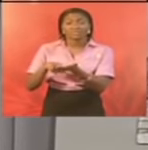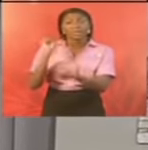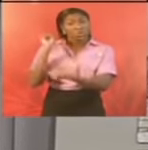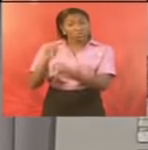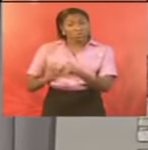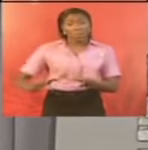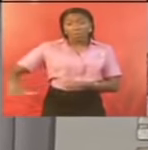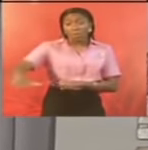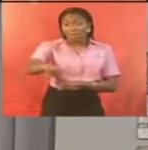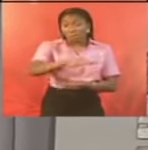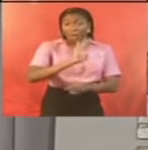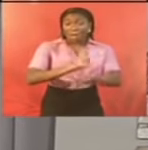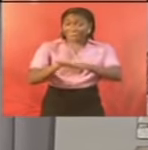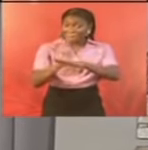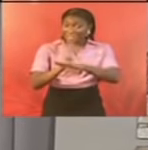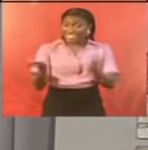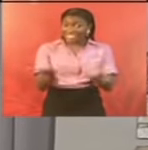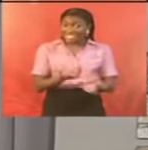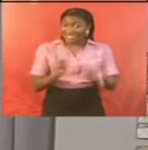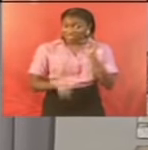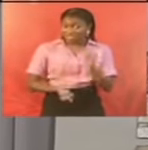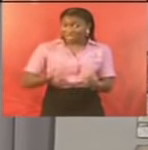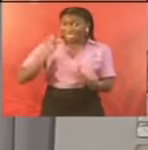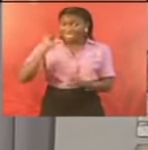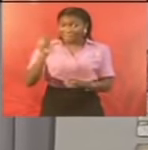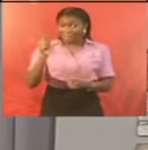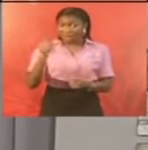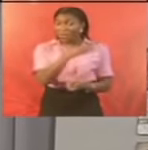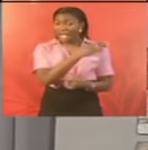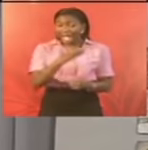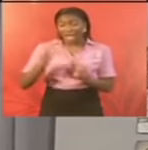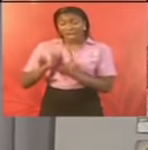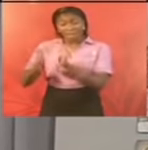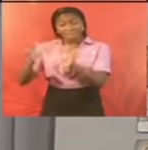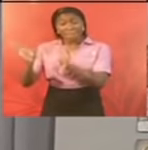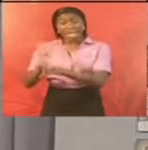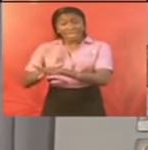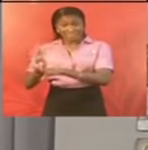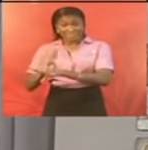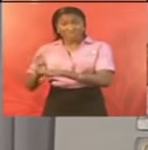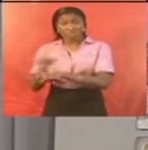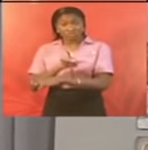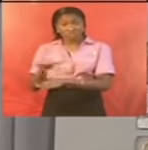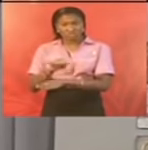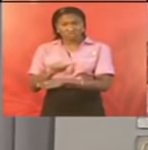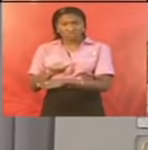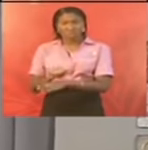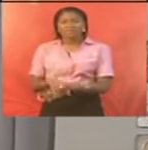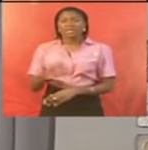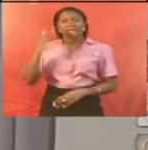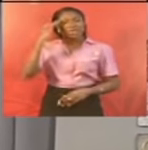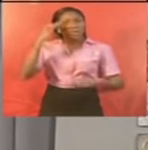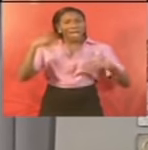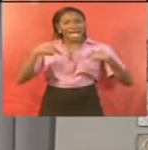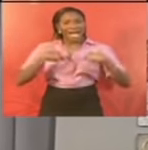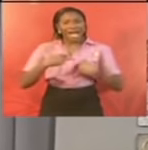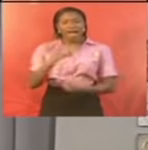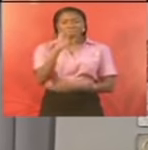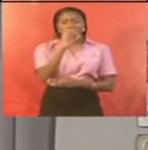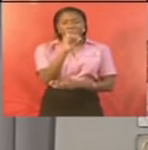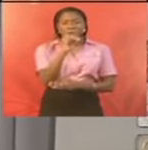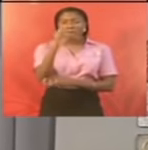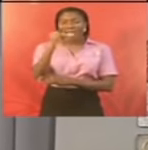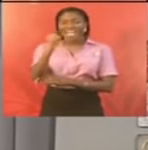Tobago and the public sector to really empower your OSH departments to get involved